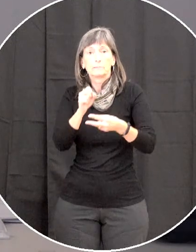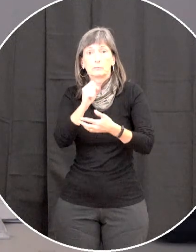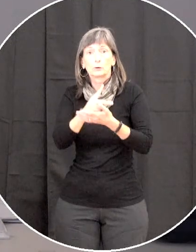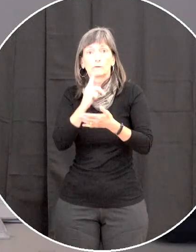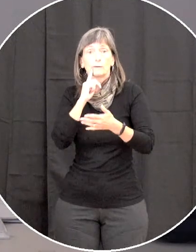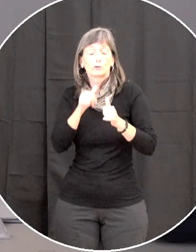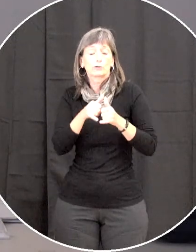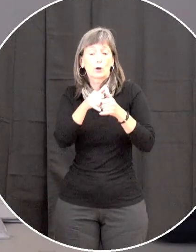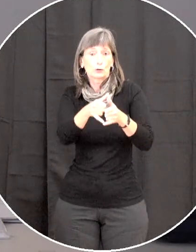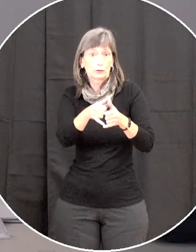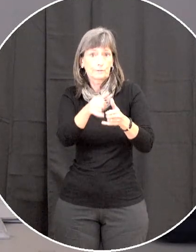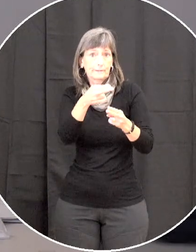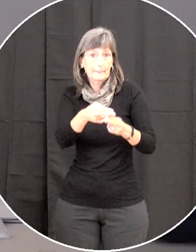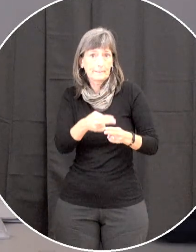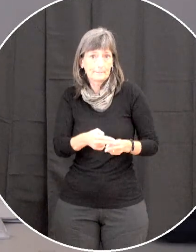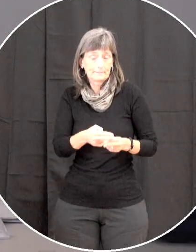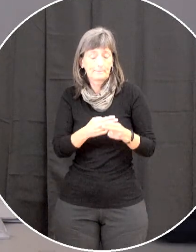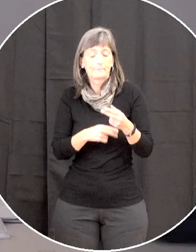scholarship recipients.